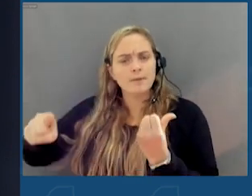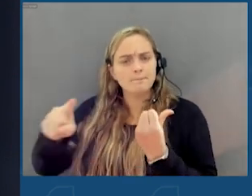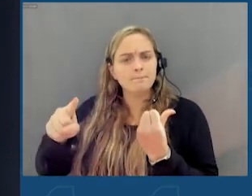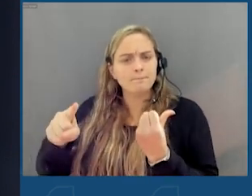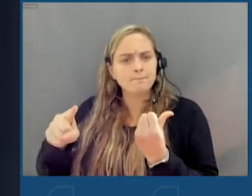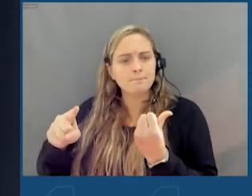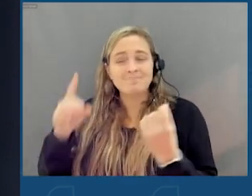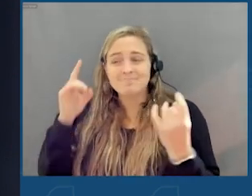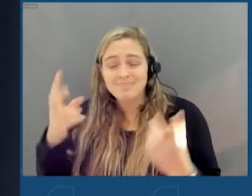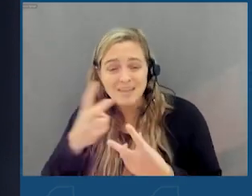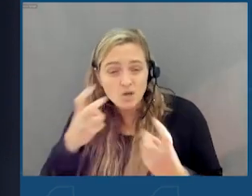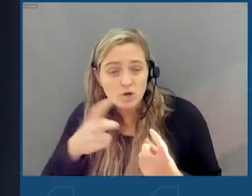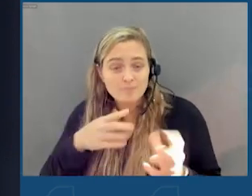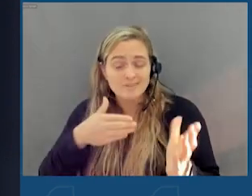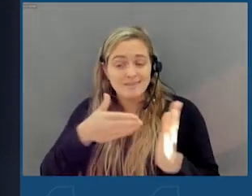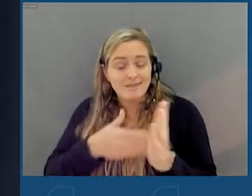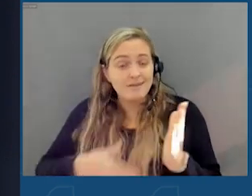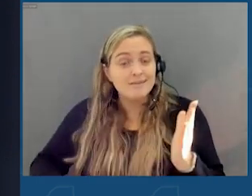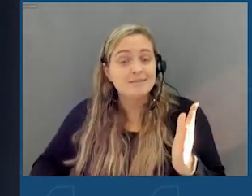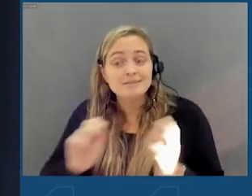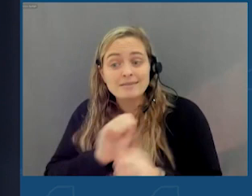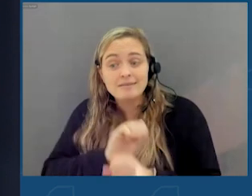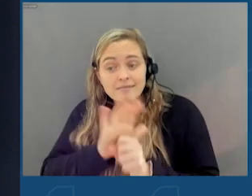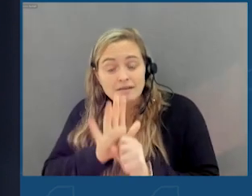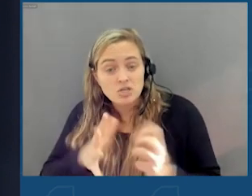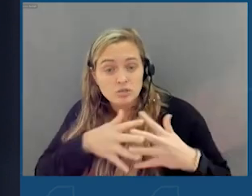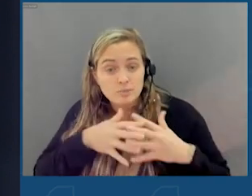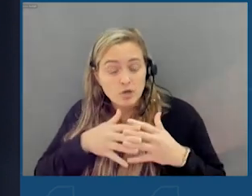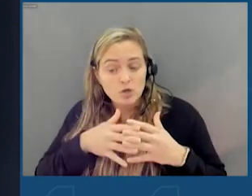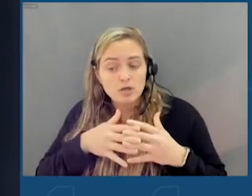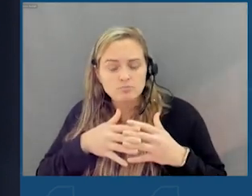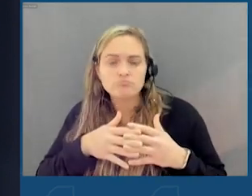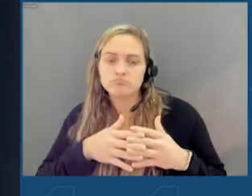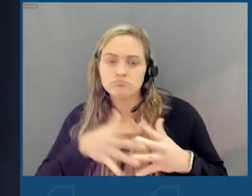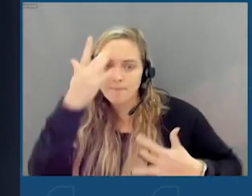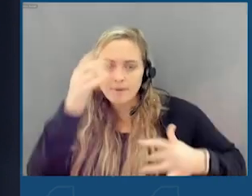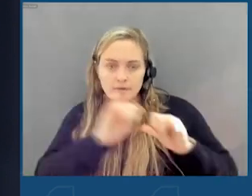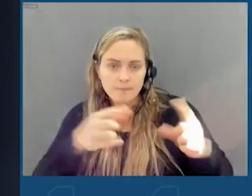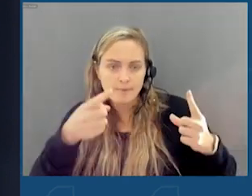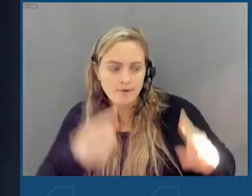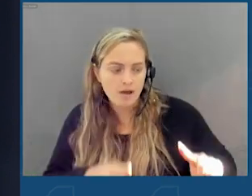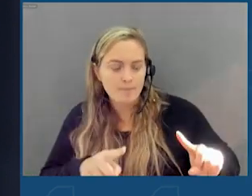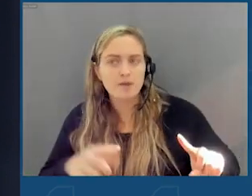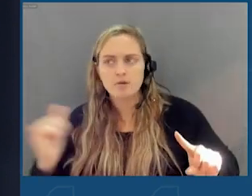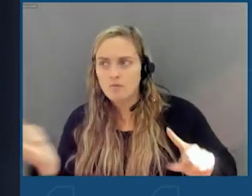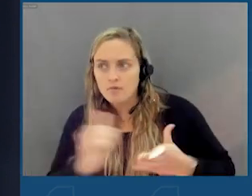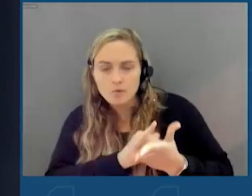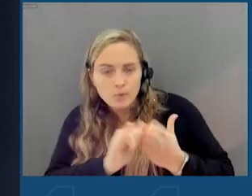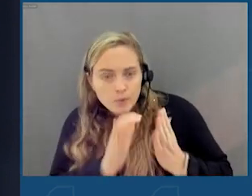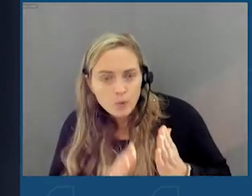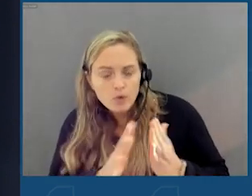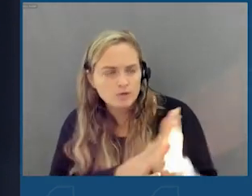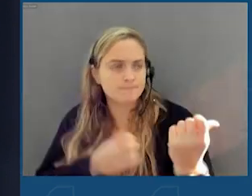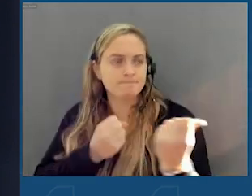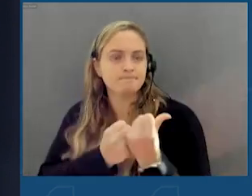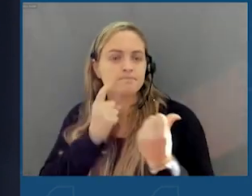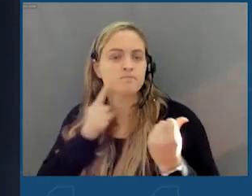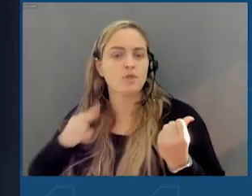Hate crimes against Asian Americans rose during the pandemic, and New Yorkers of all origins stood up for them.